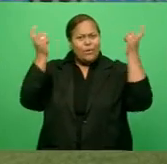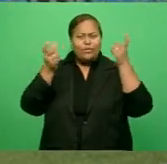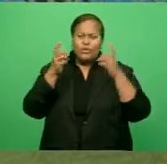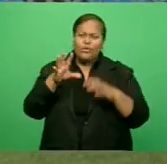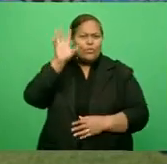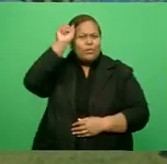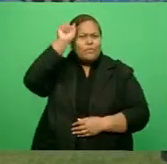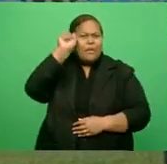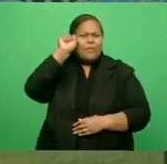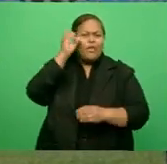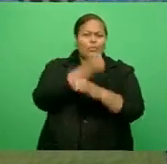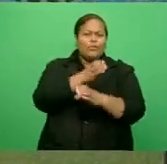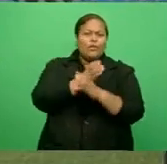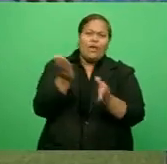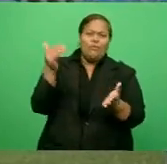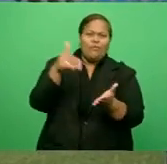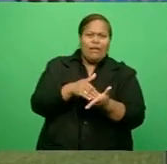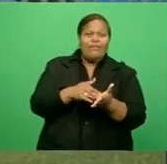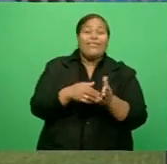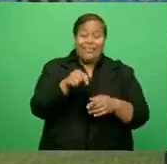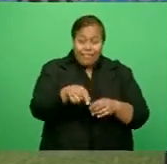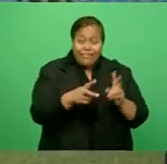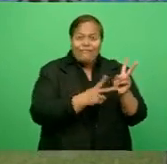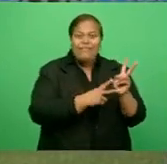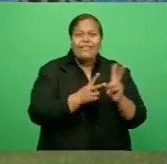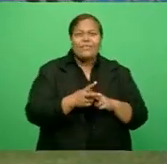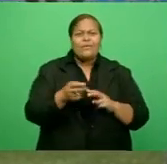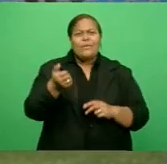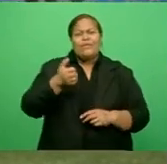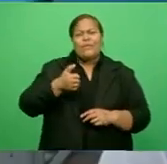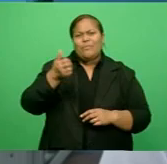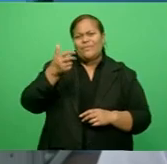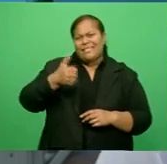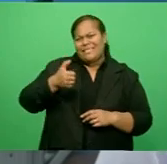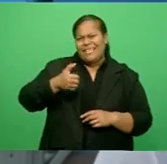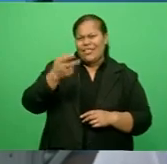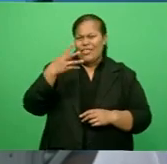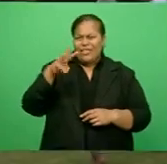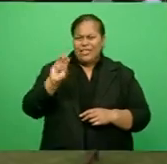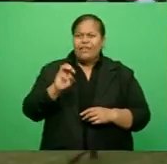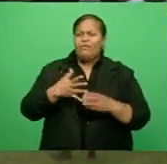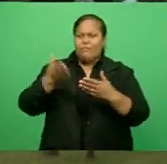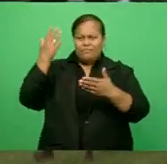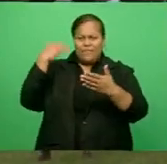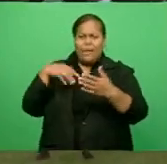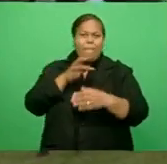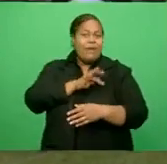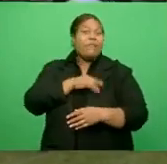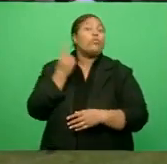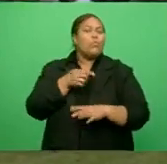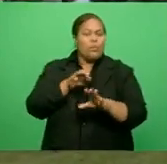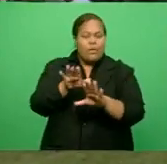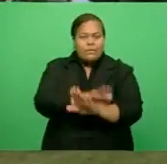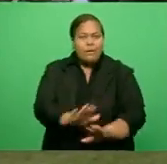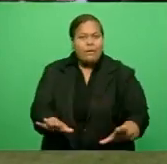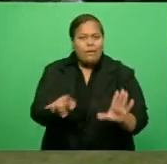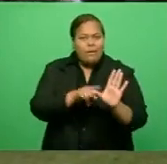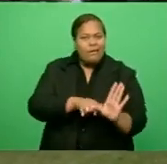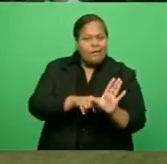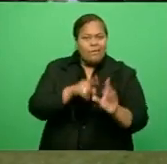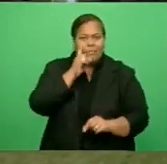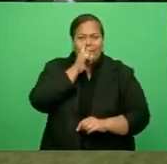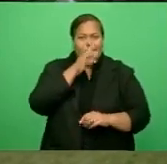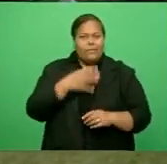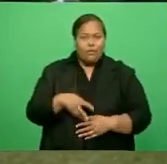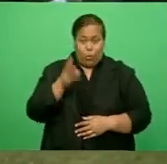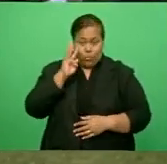Nodo since 1840 for the benefit of its people, especially the younger generations. Upon witnessing the success